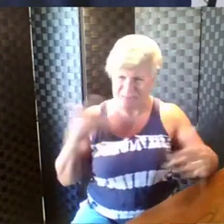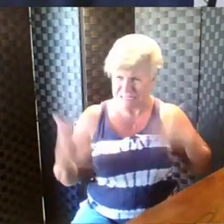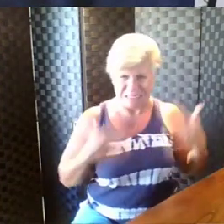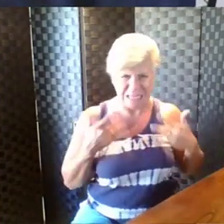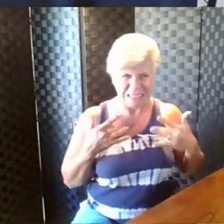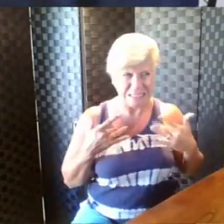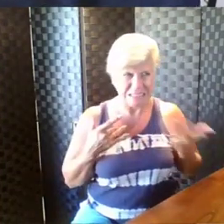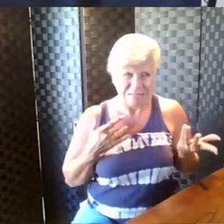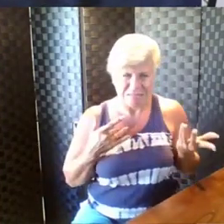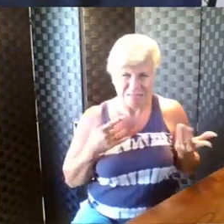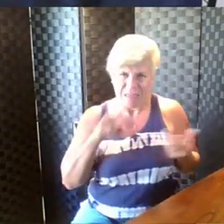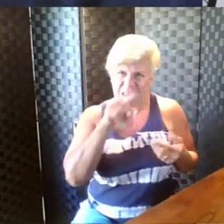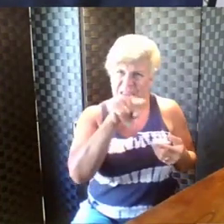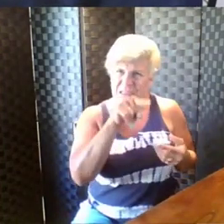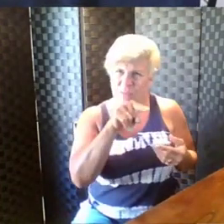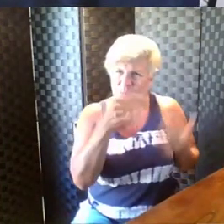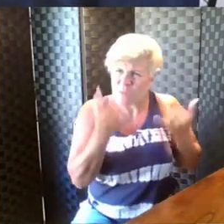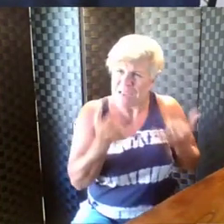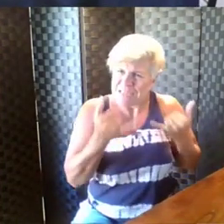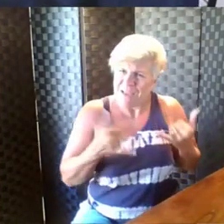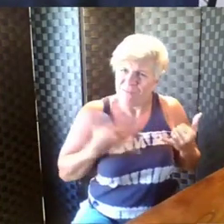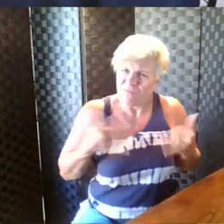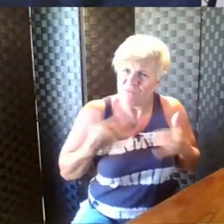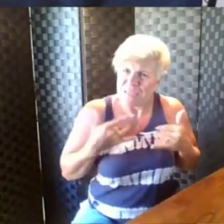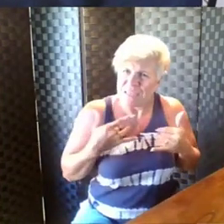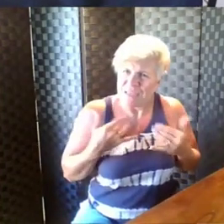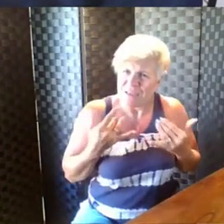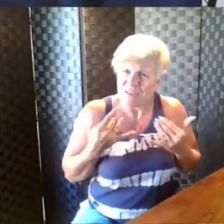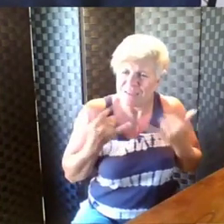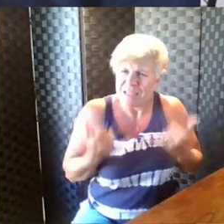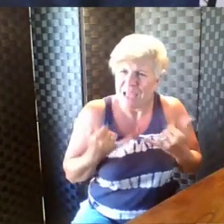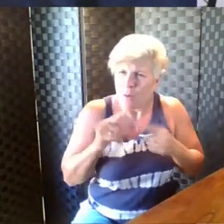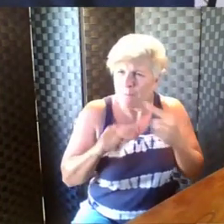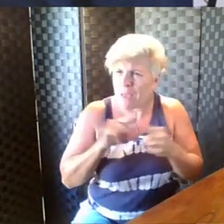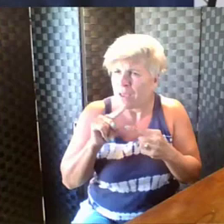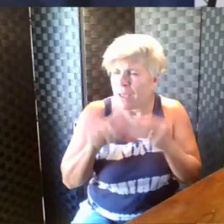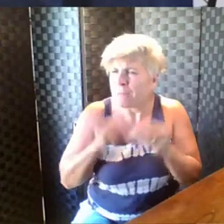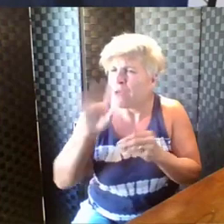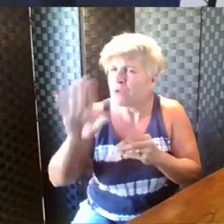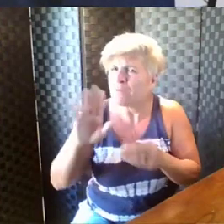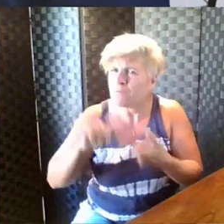Chrysanthemum feels about the friends she's made so far at school?